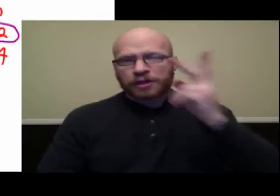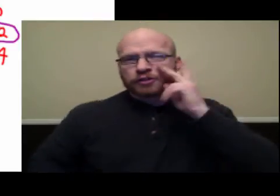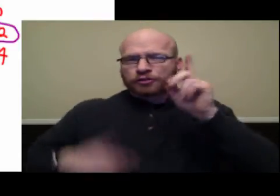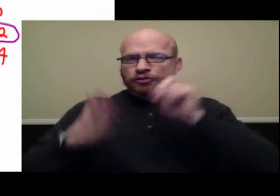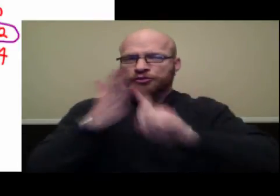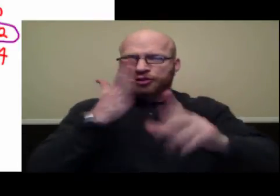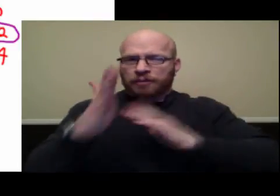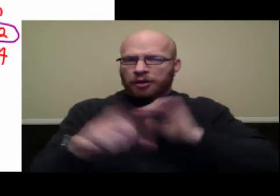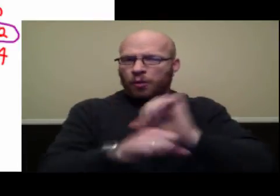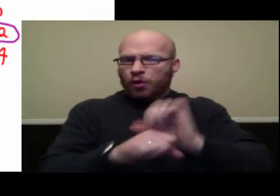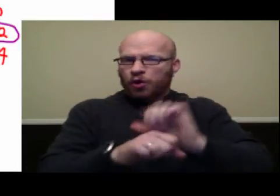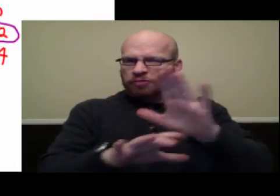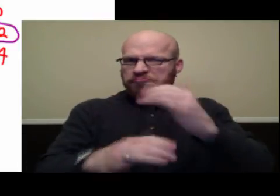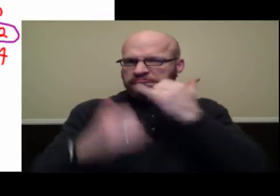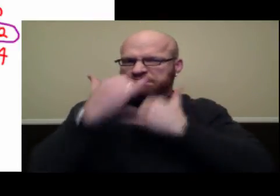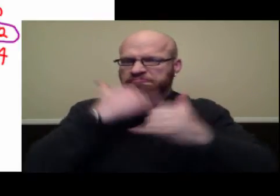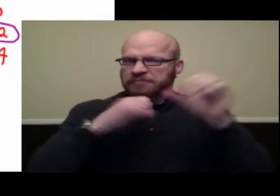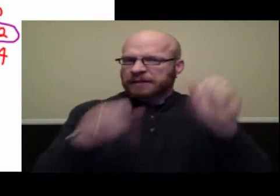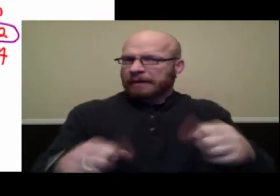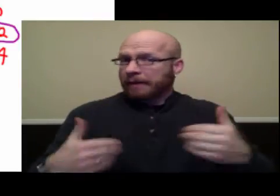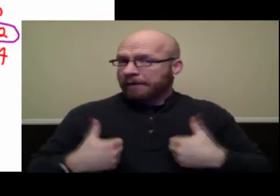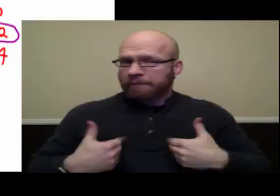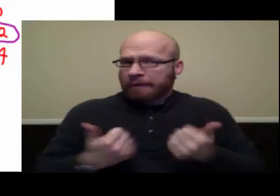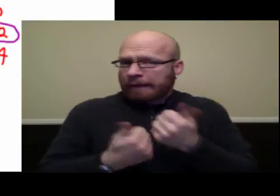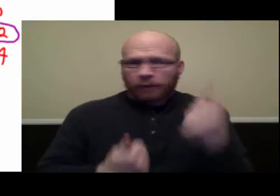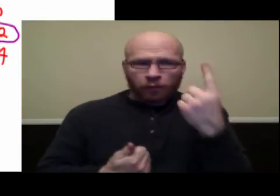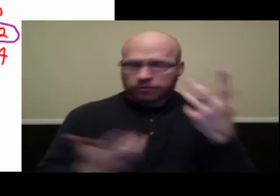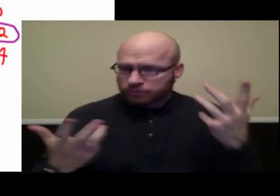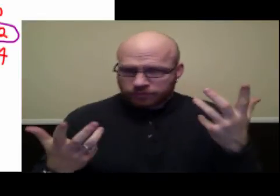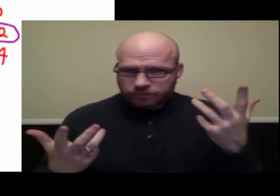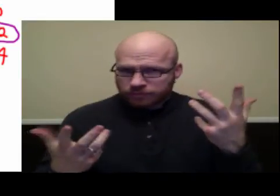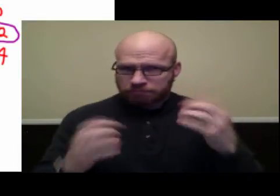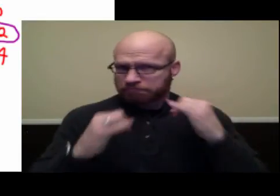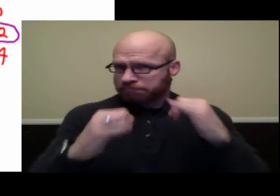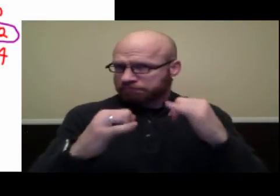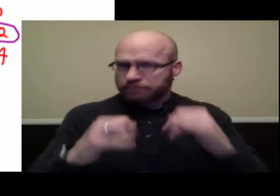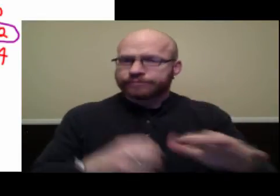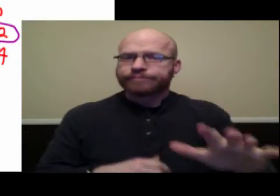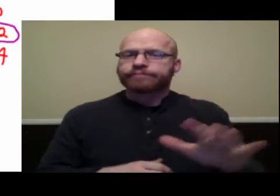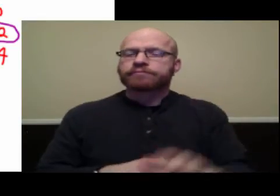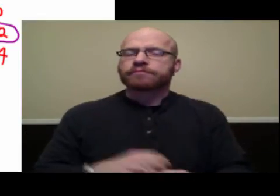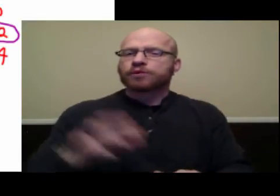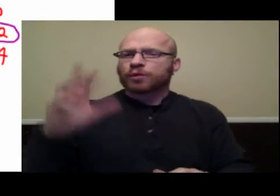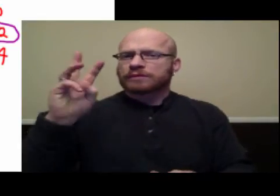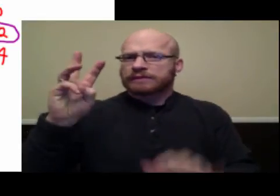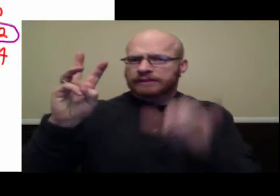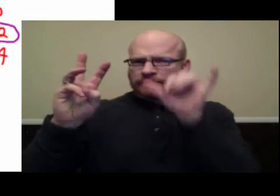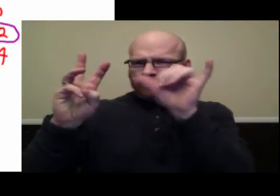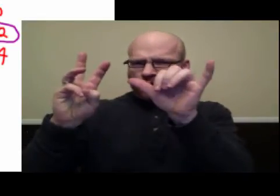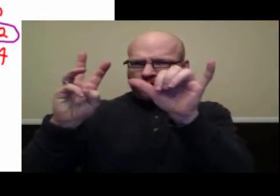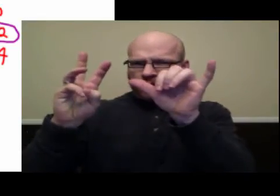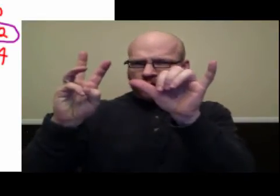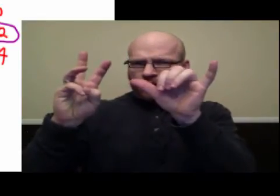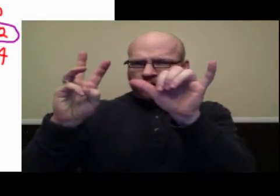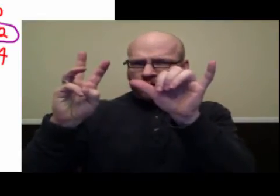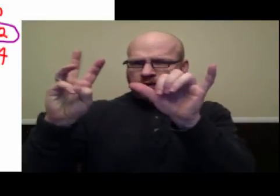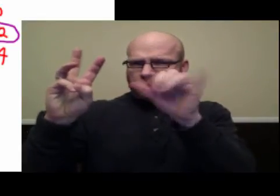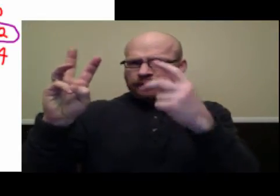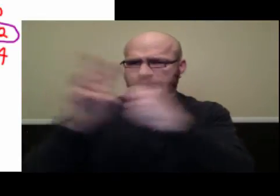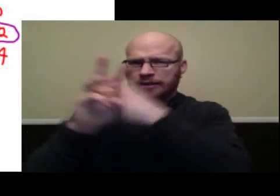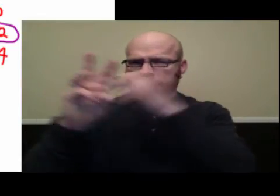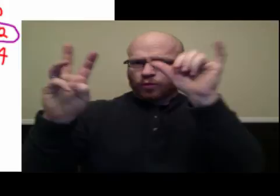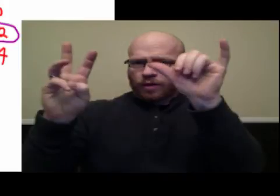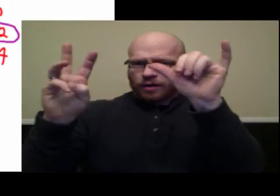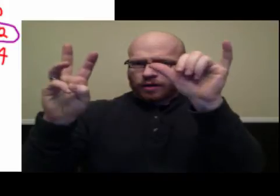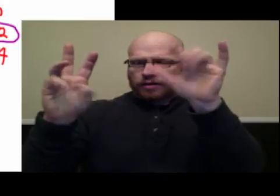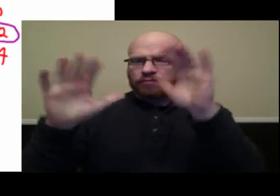As you can see here, I'll check my work. I can have mistakes the same as you can. We're all human. We have 6y, 6 times